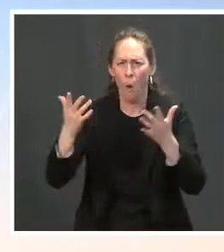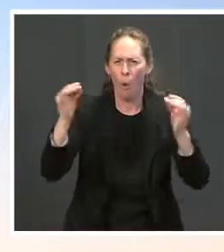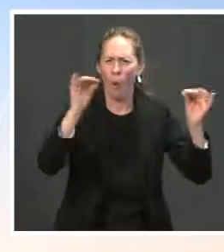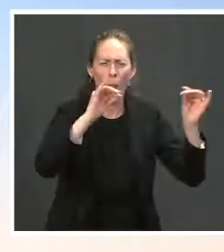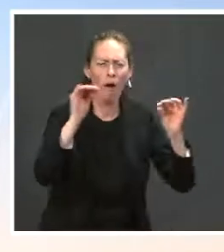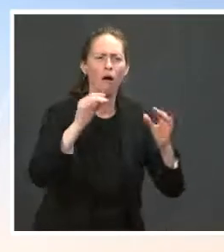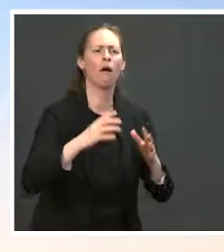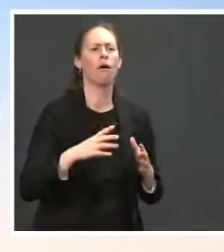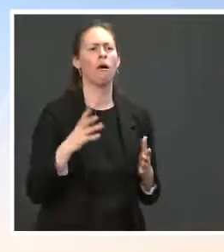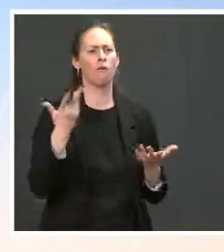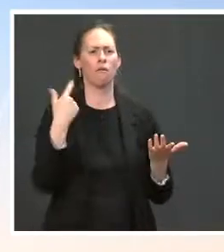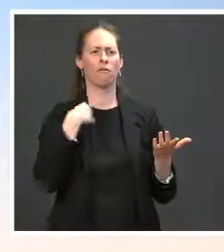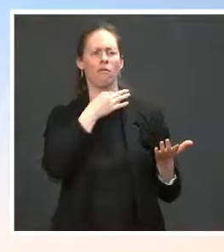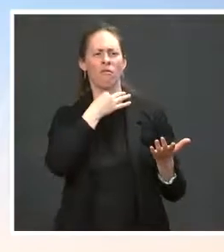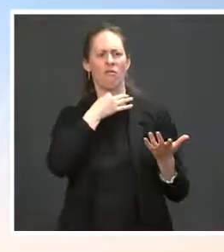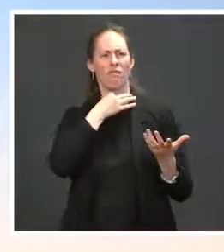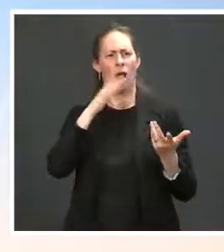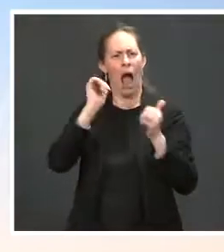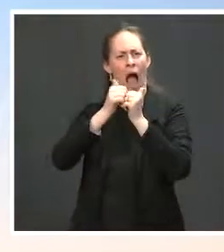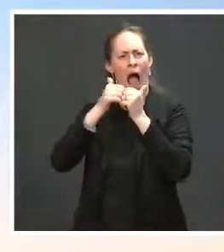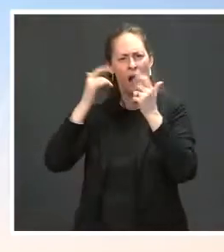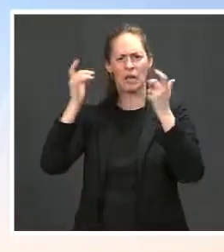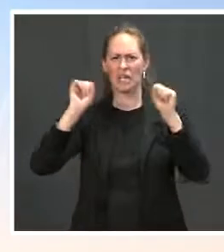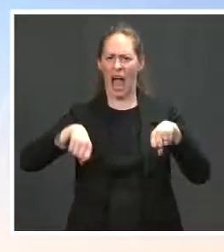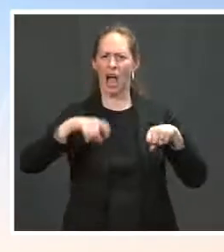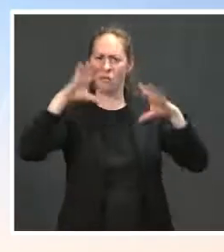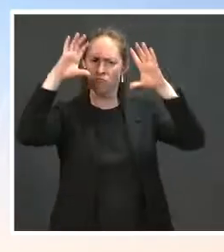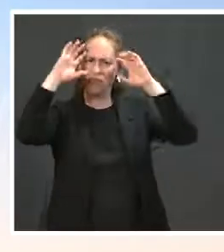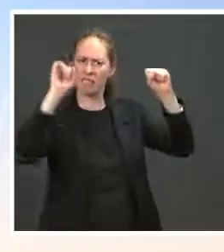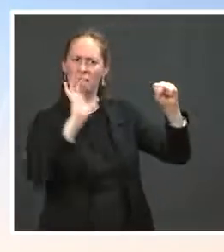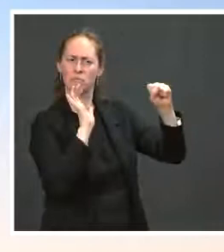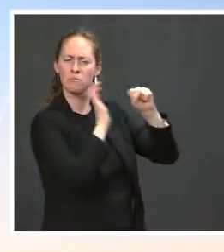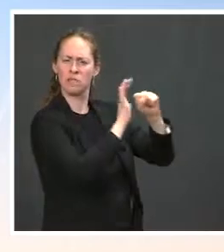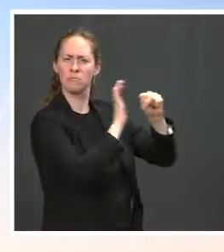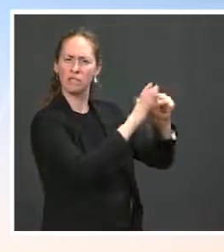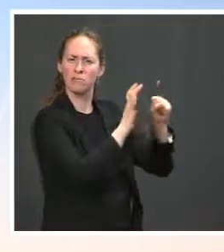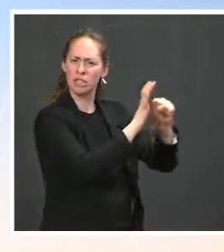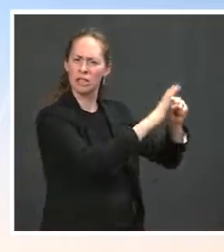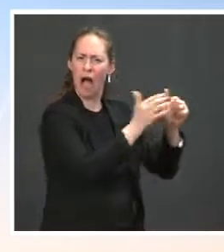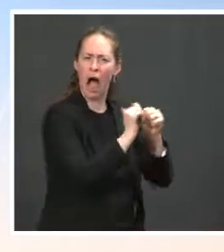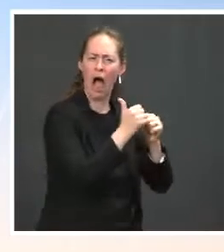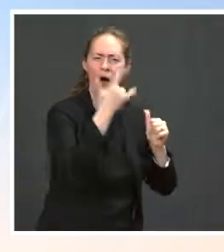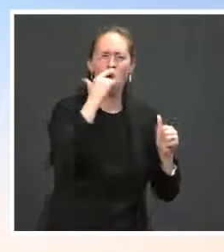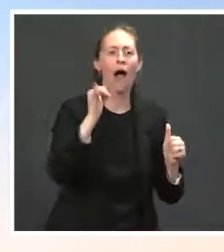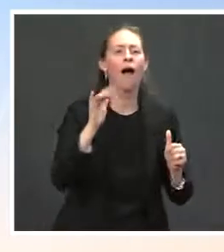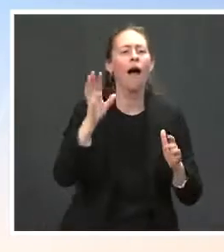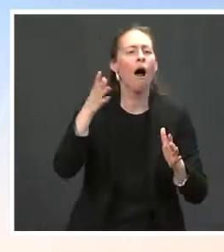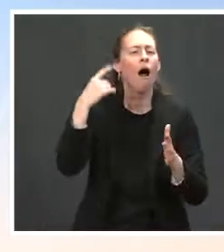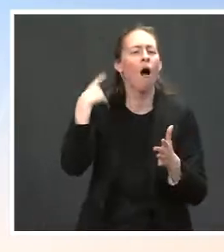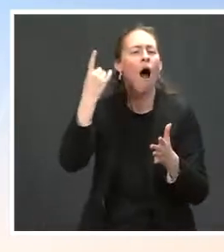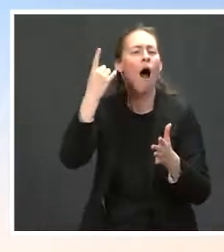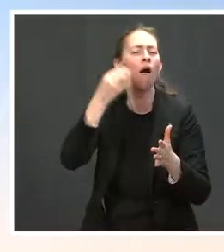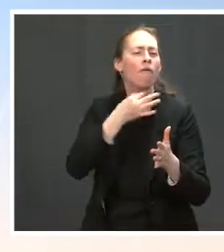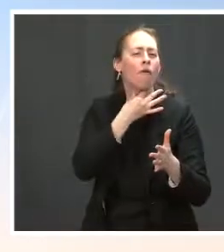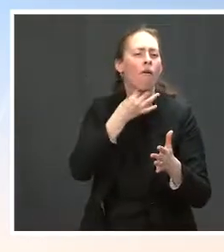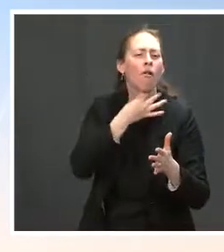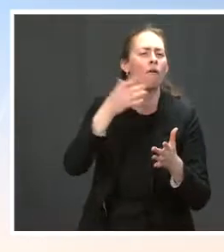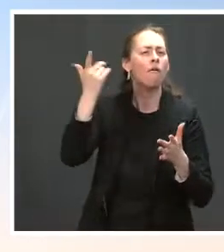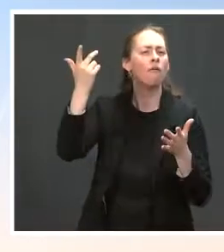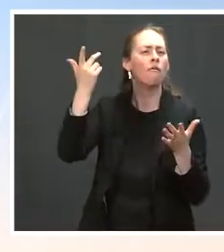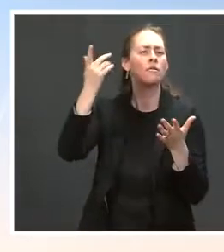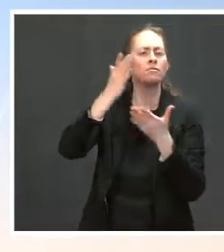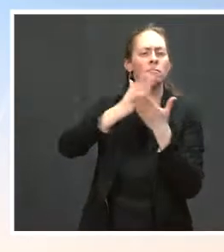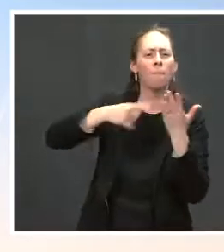to push to get something done? I mean, I know that you've In talked what about- way? You just talked about giving people in Congress,